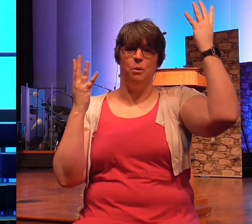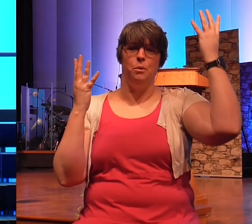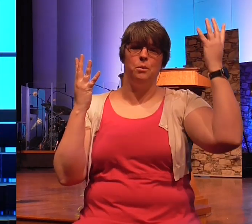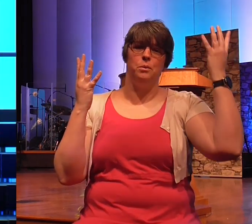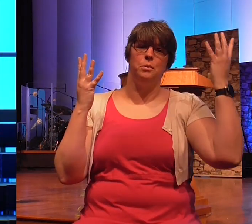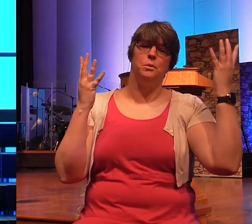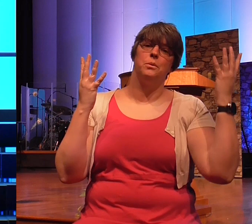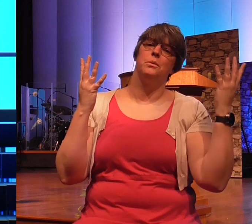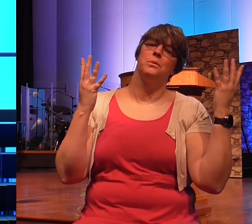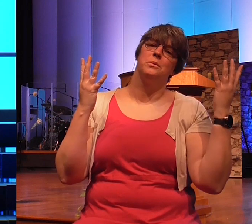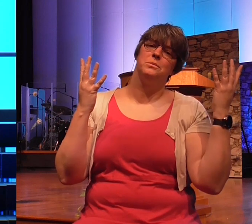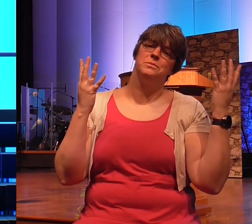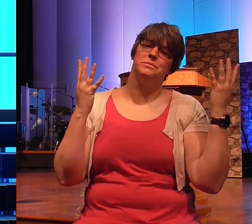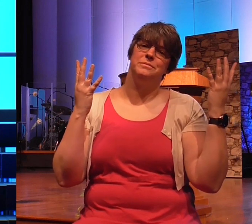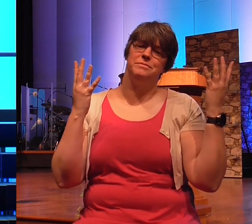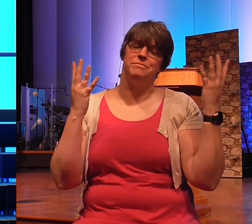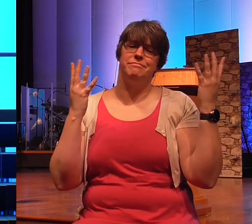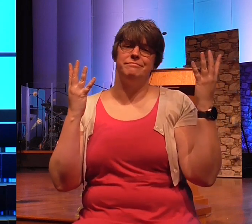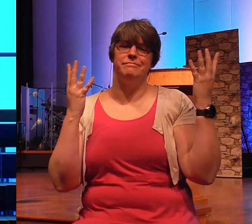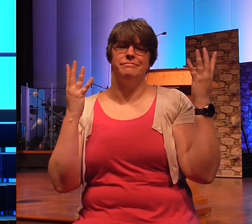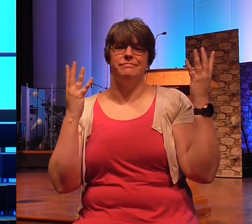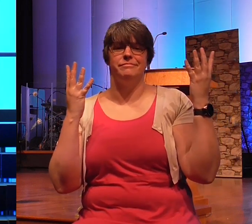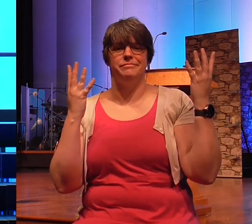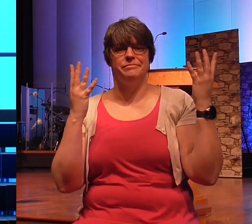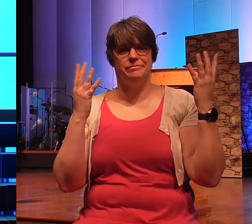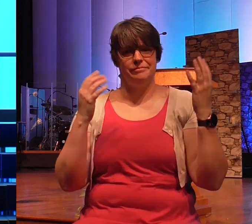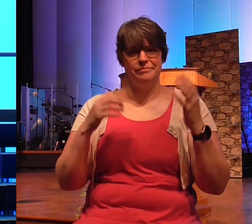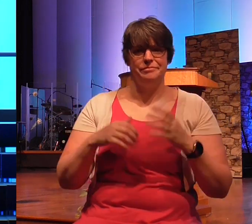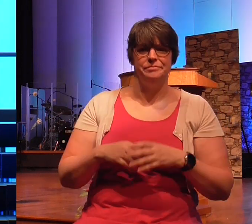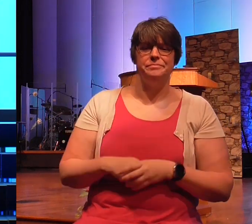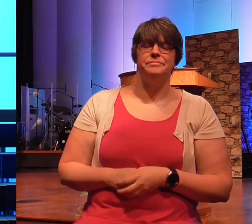hanging over your